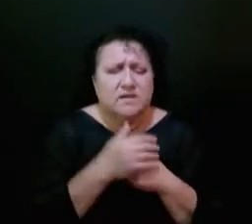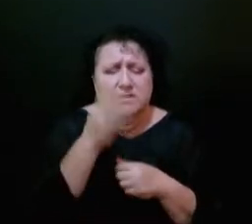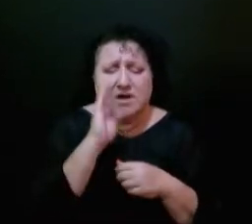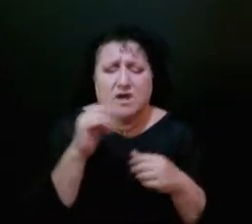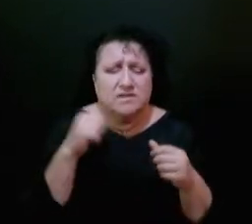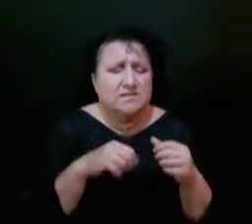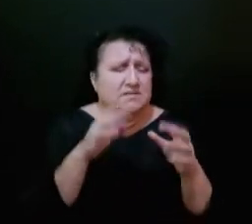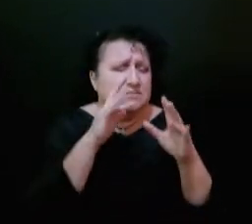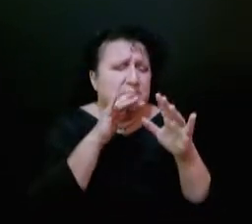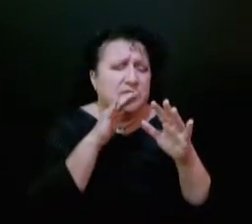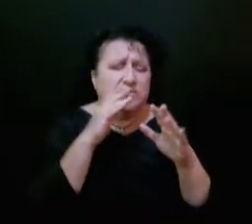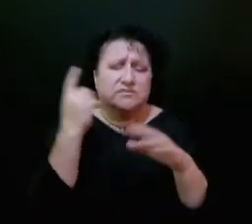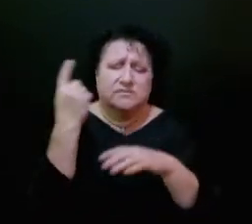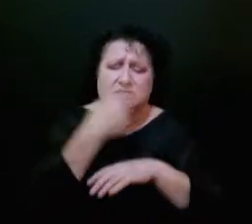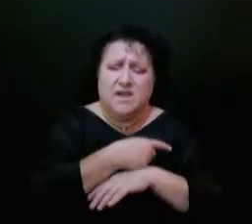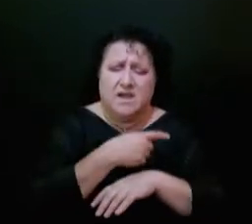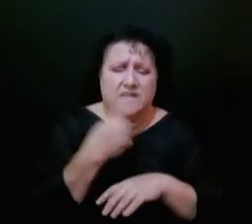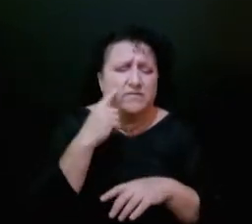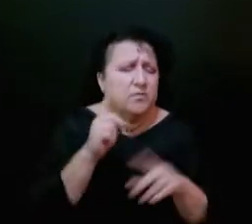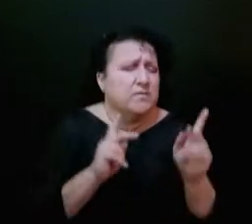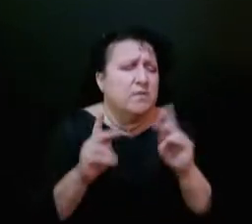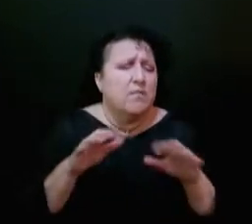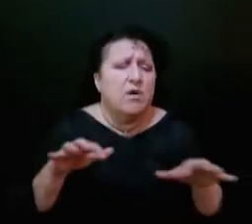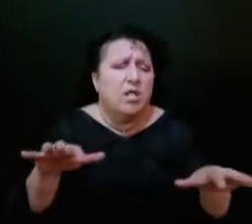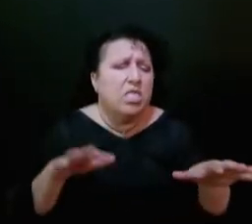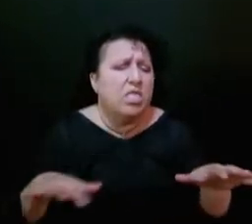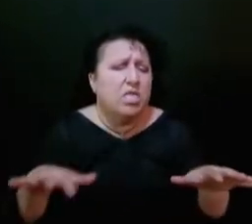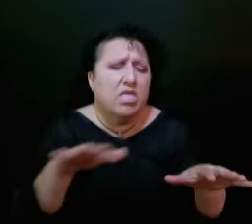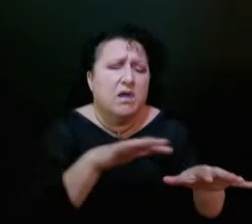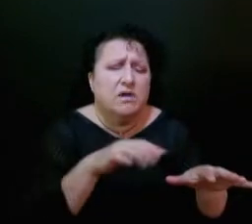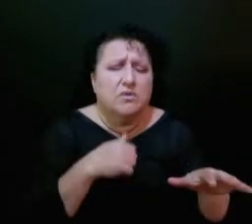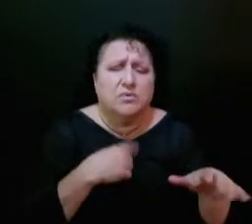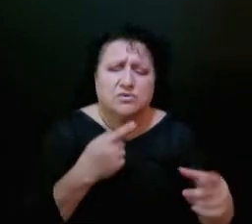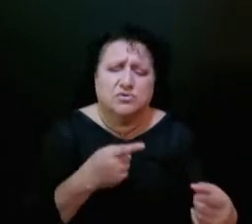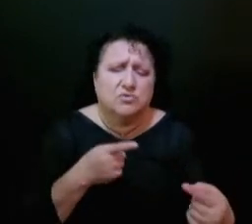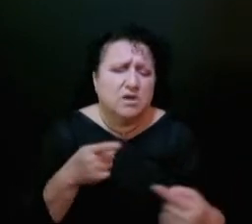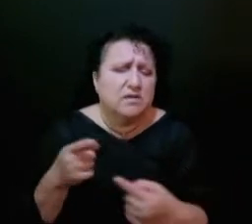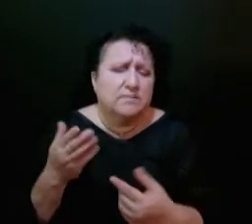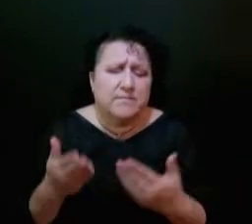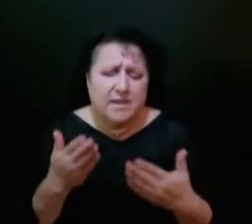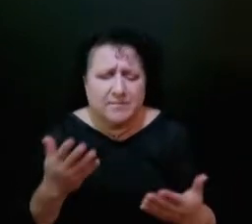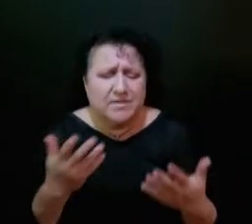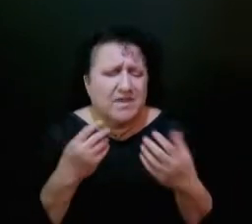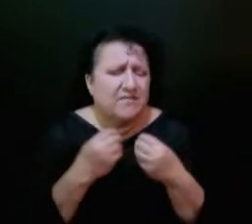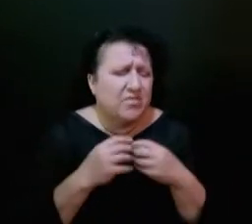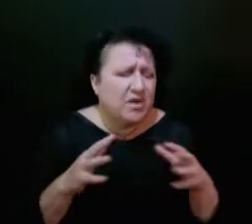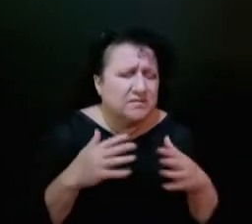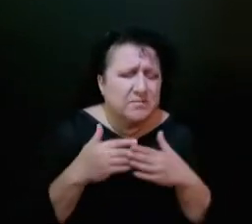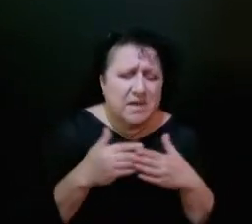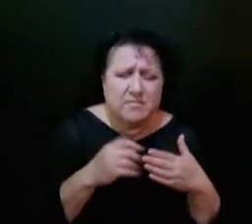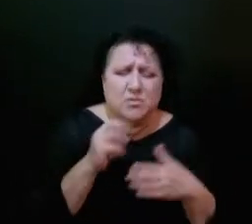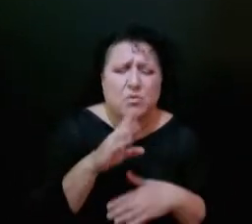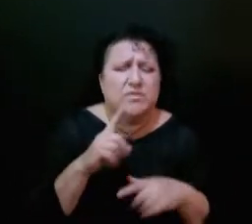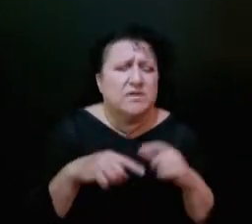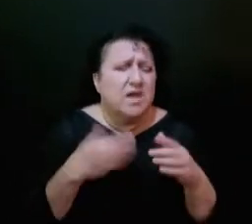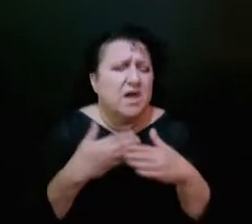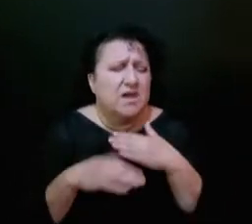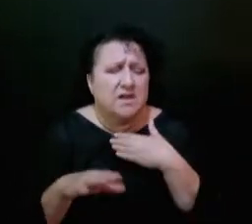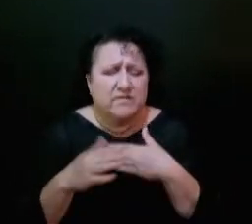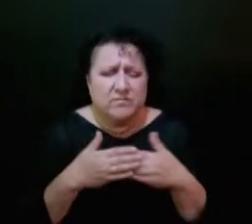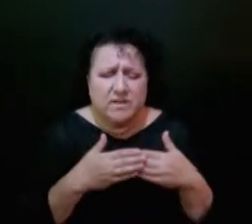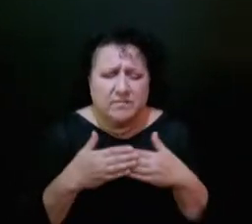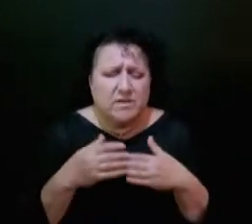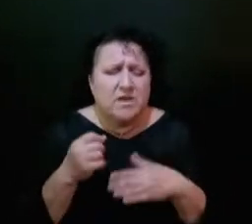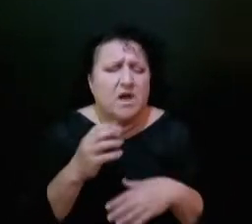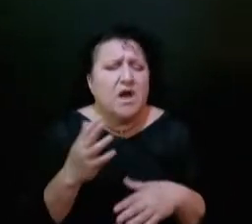for those who are struggling because they may have lost a child or they may not be able to bear a child, God, I pray that you would